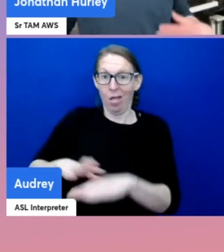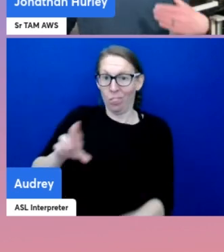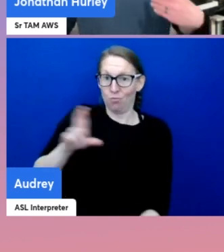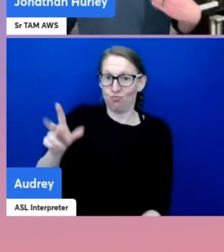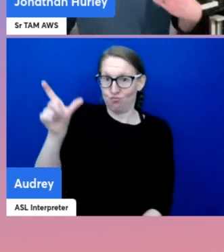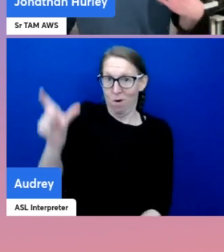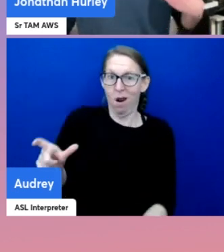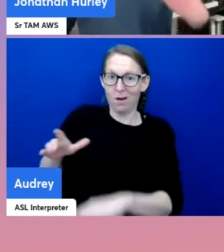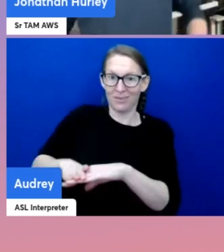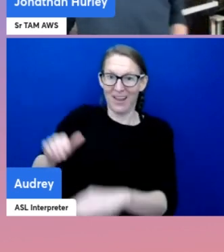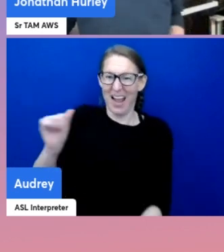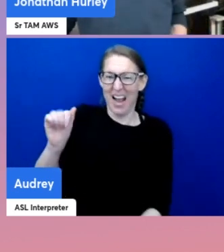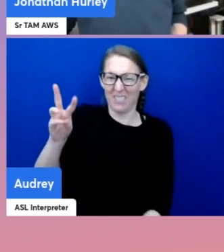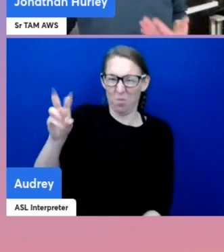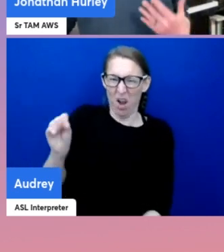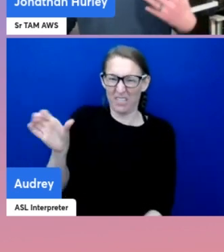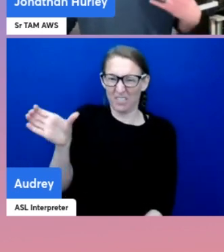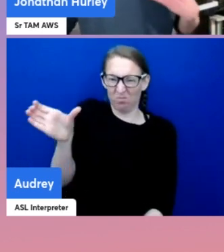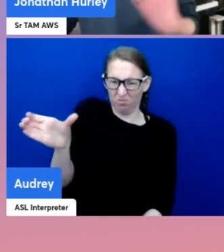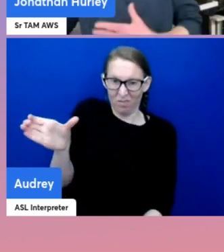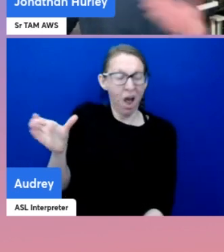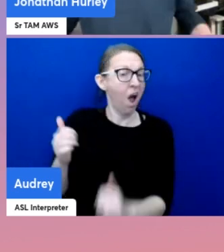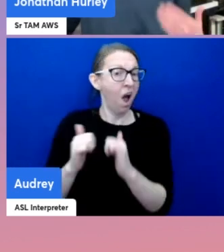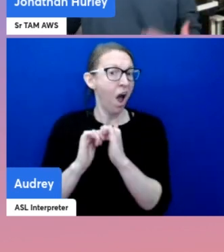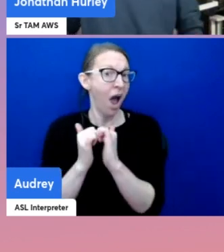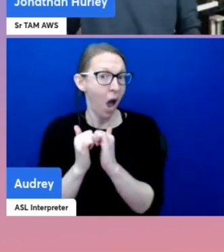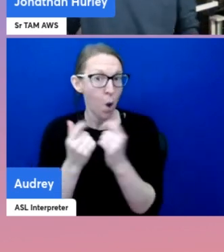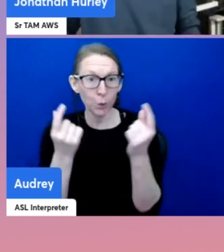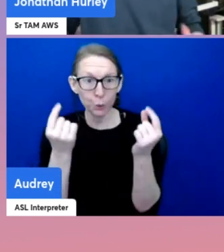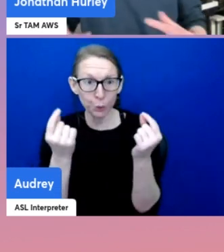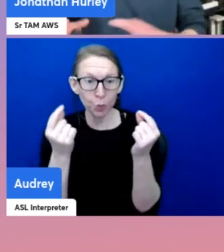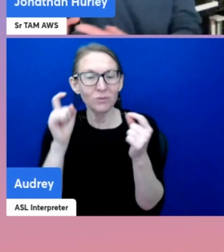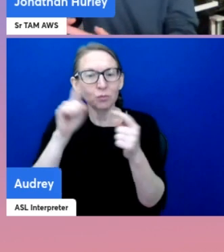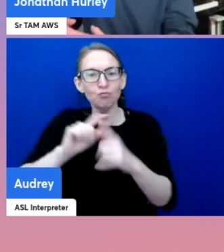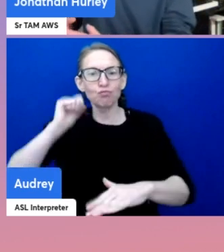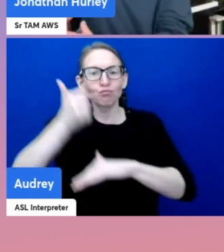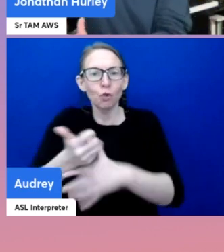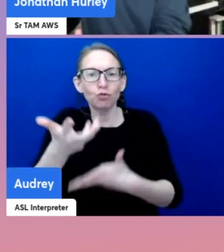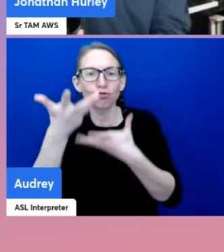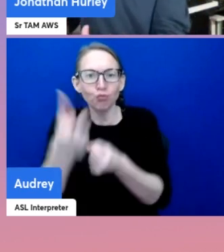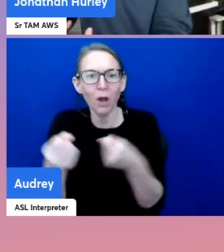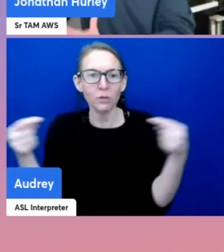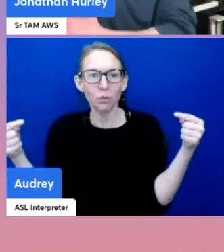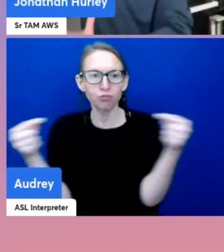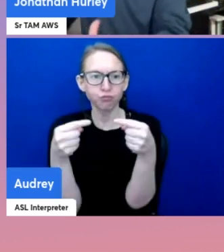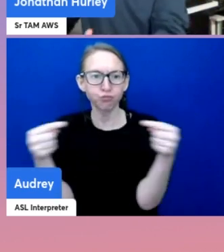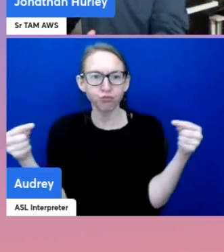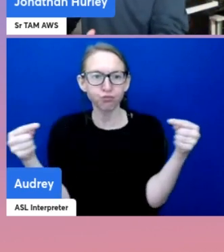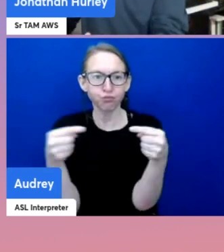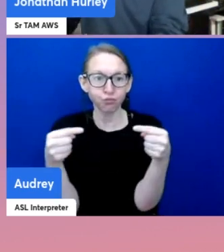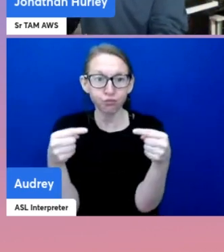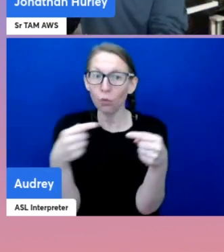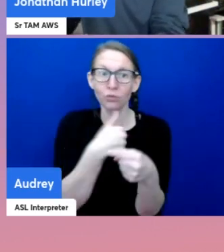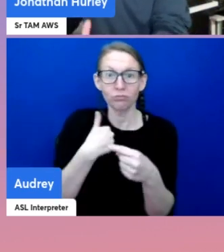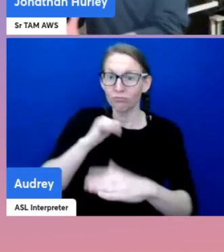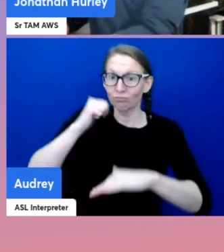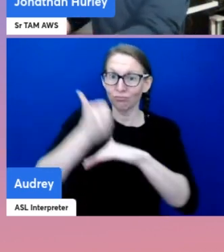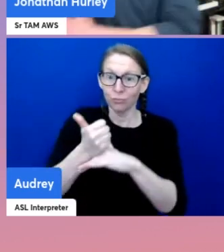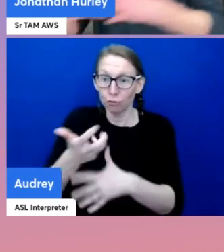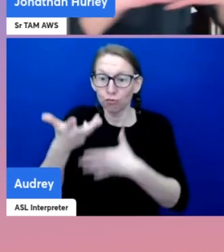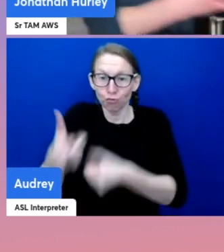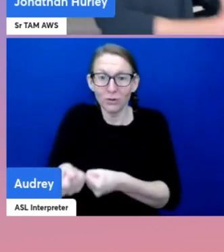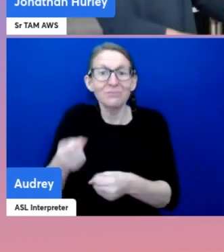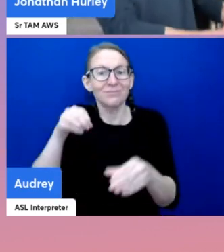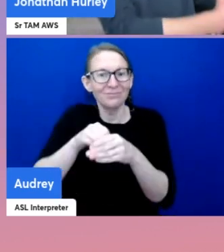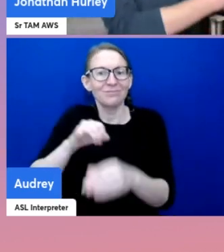account. The way that we do this is to establish a trust, and we build that trust within IAM roles anywhere,